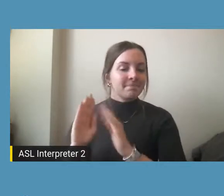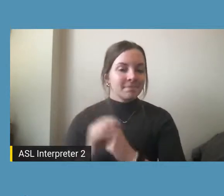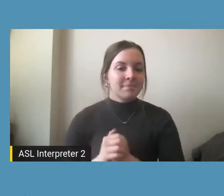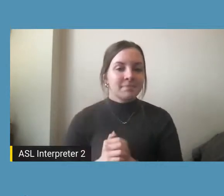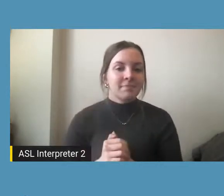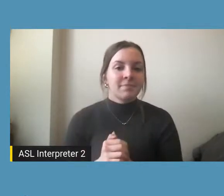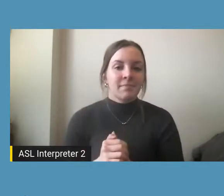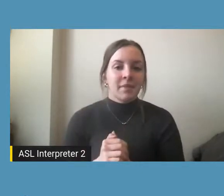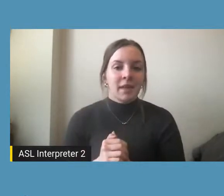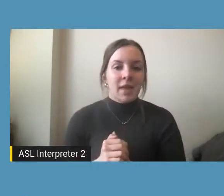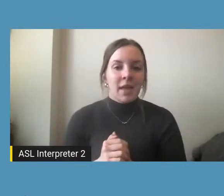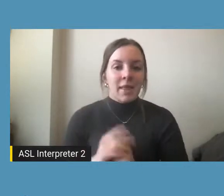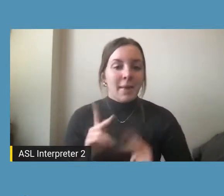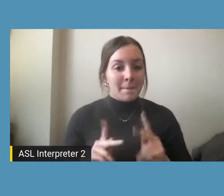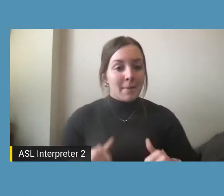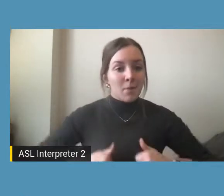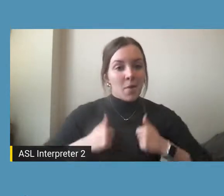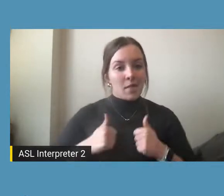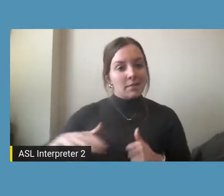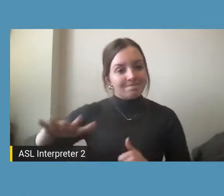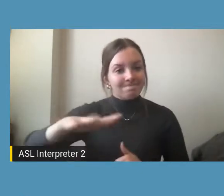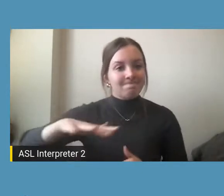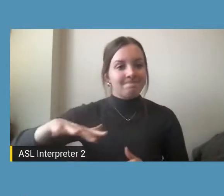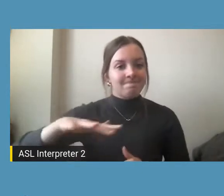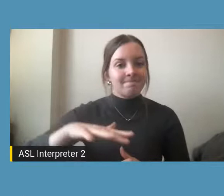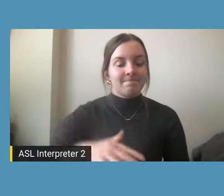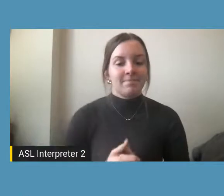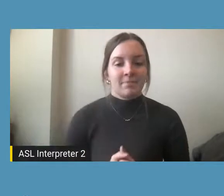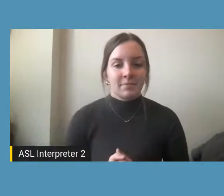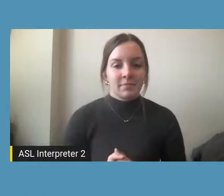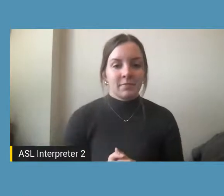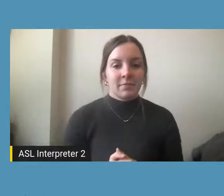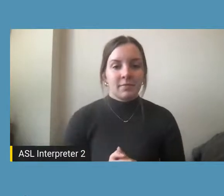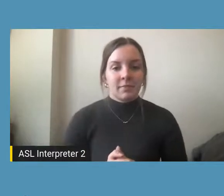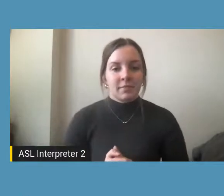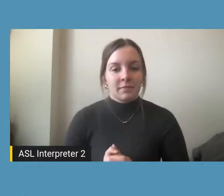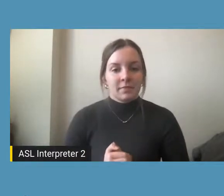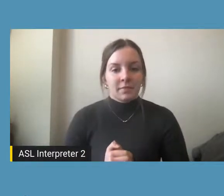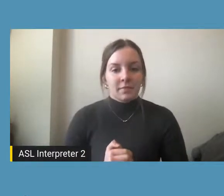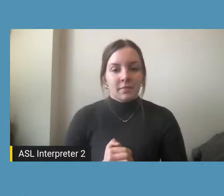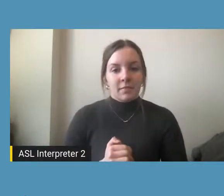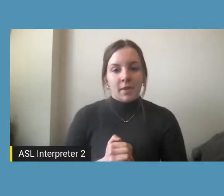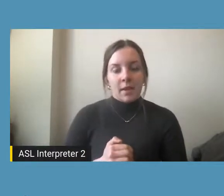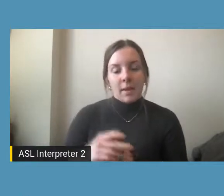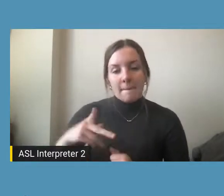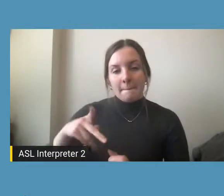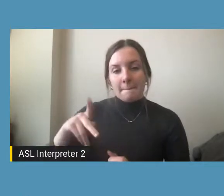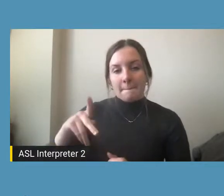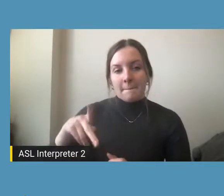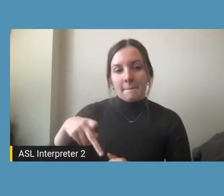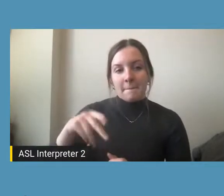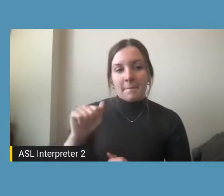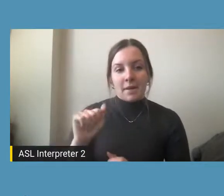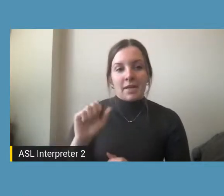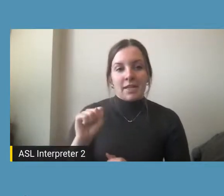the Cedarville Band and the Piscataway Conoy, the Piscataway Indian Nation, and the Piscataway Conoy